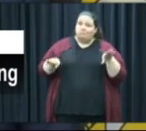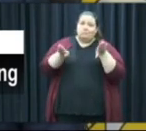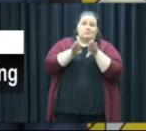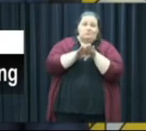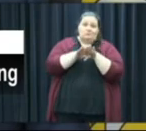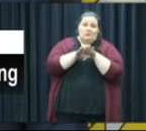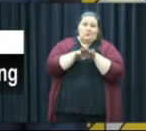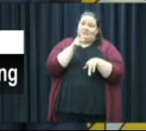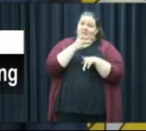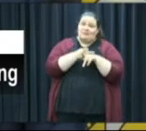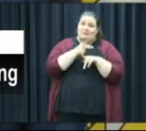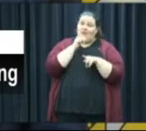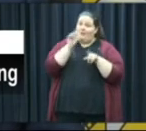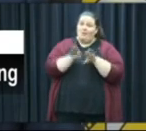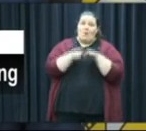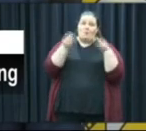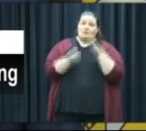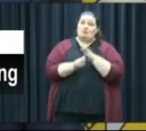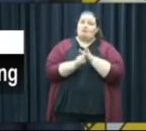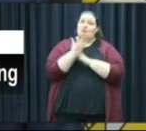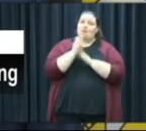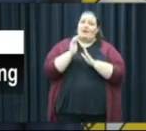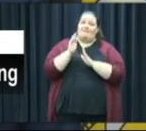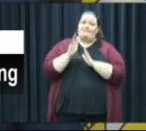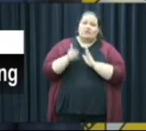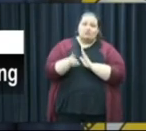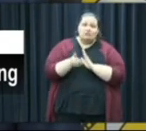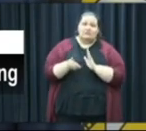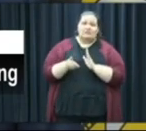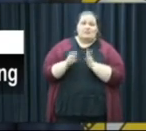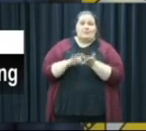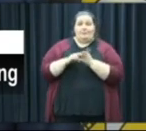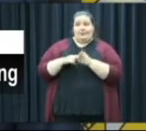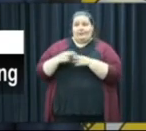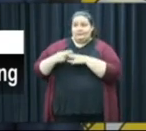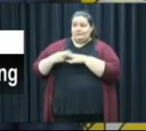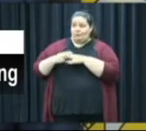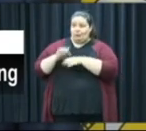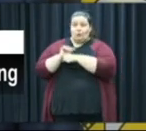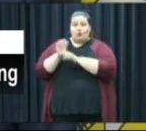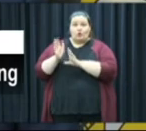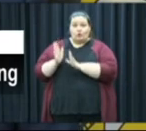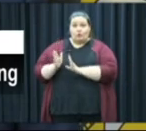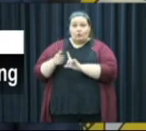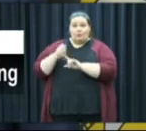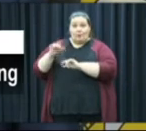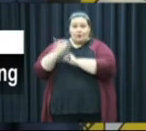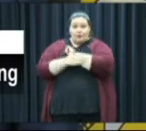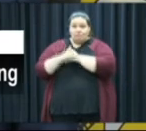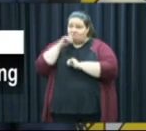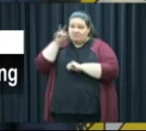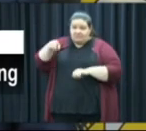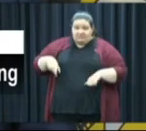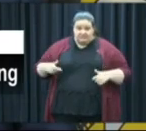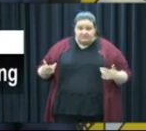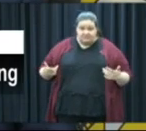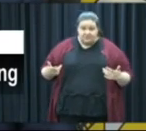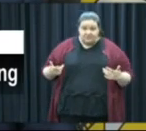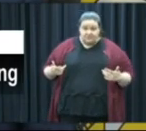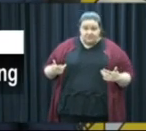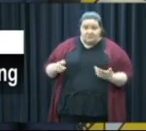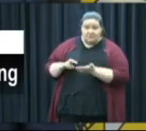spring fishery. And so that would not only negate the need for temporary foreign workers at this time, but it would